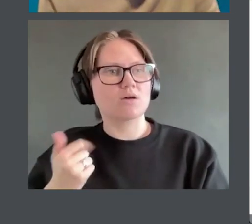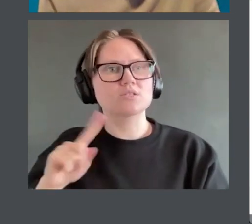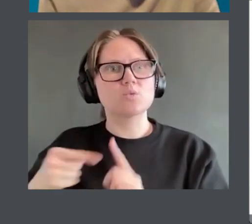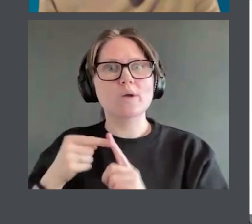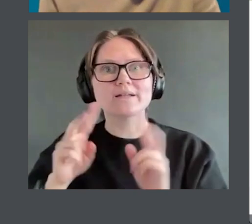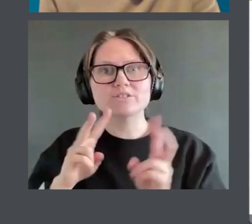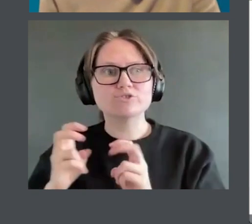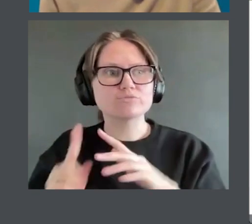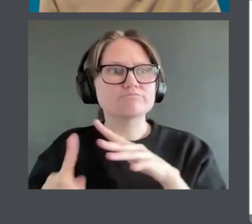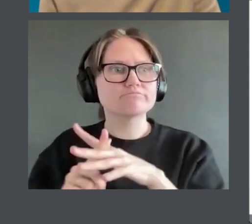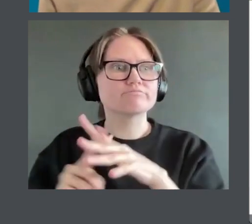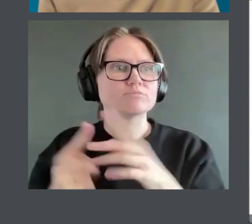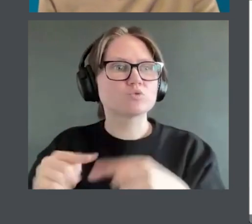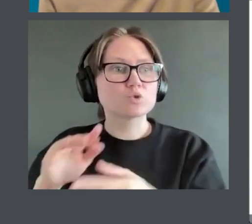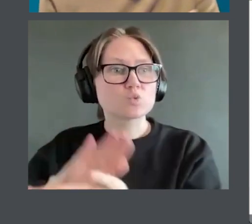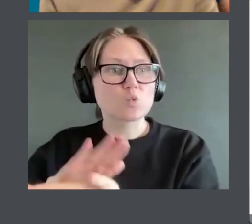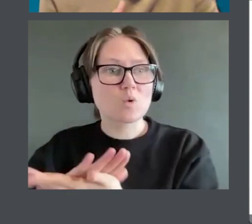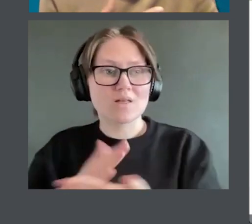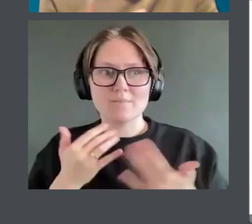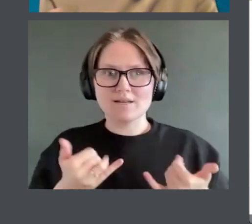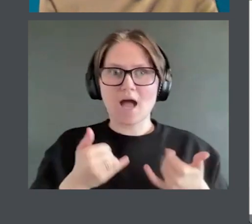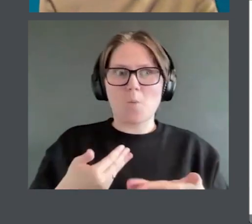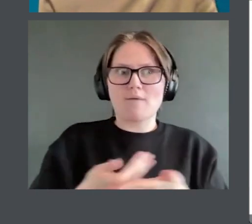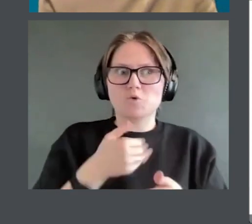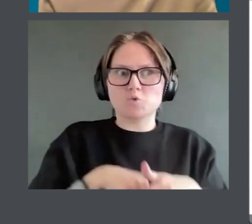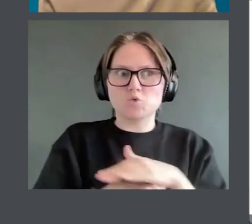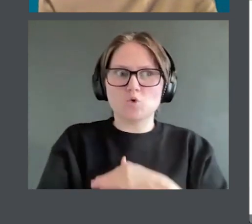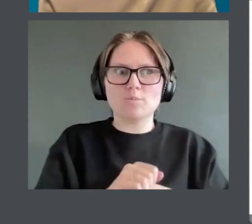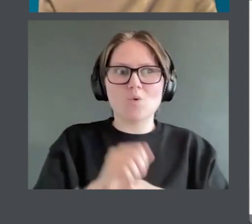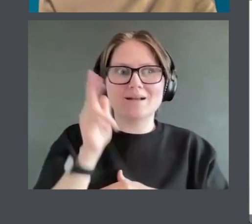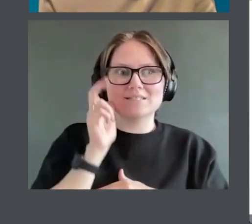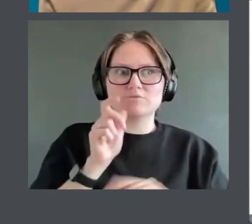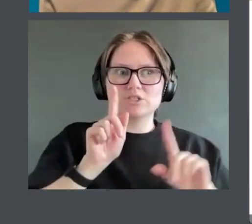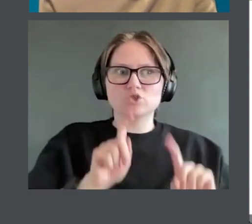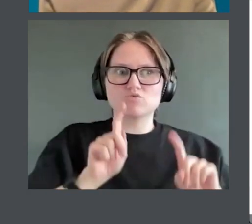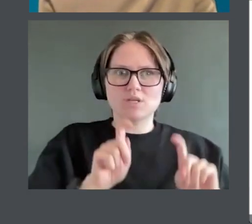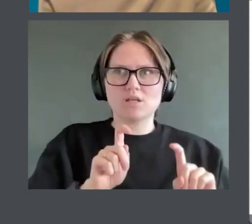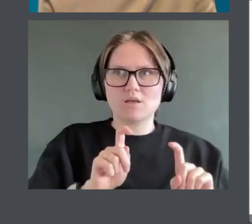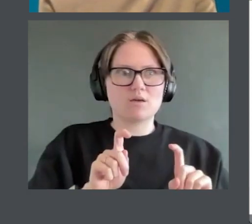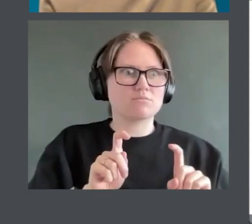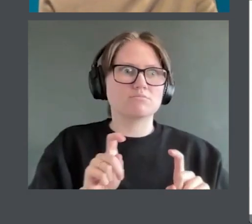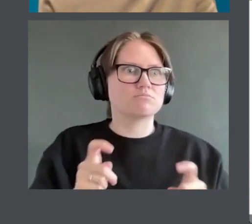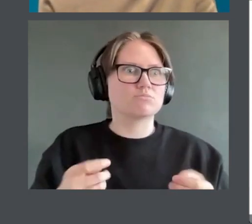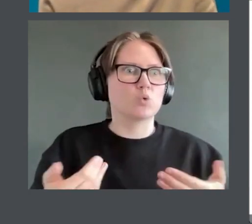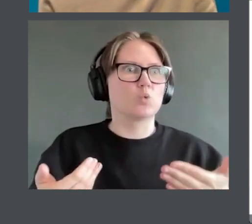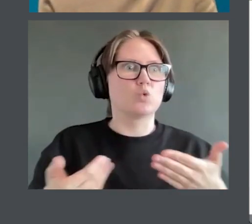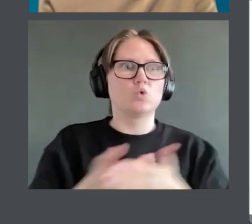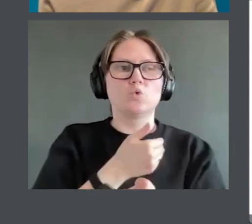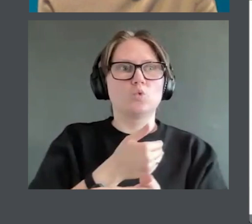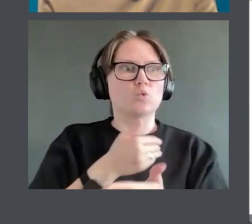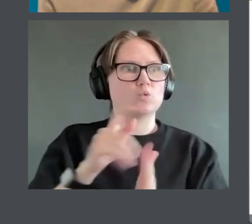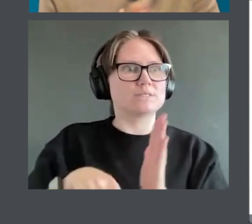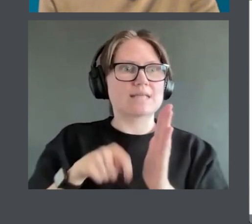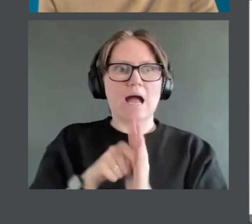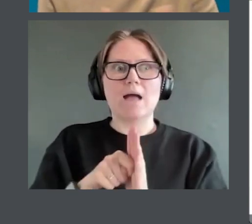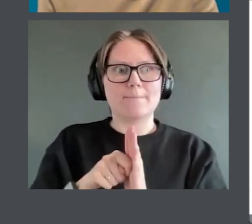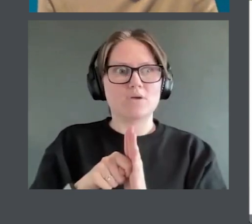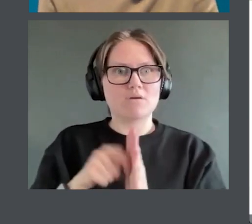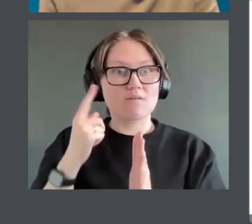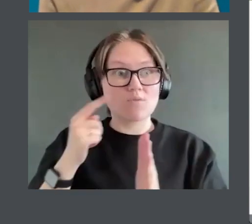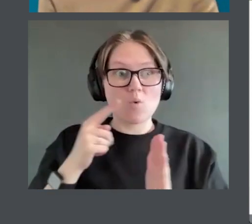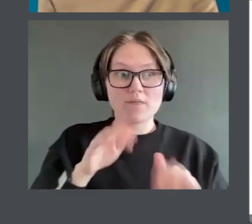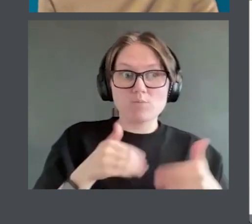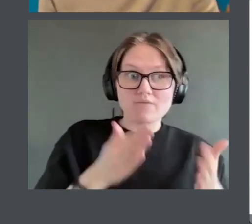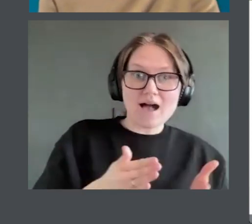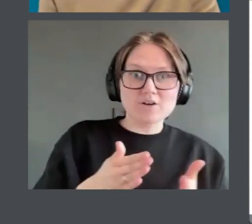newborn hearing screen, it really brought in a whole new age for us as providers who help these kids and for the